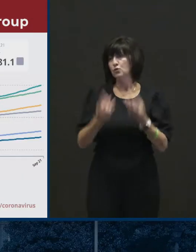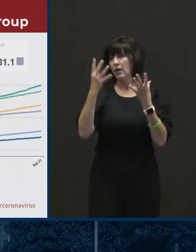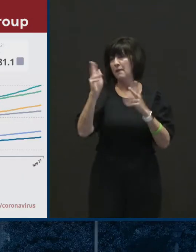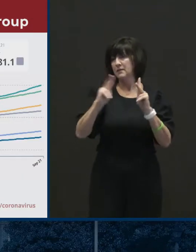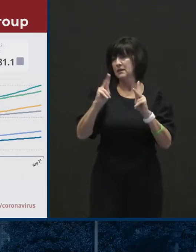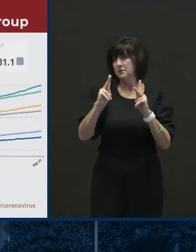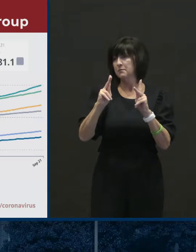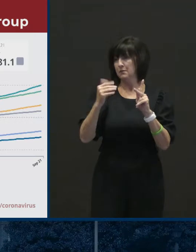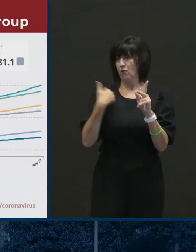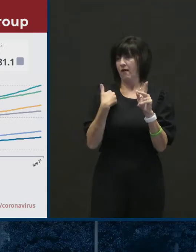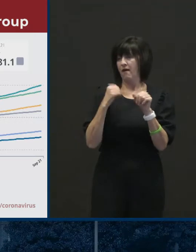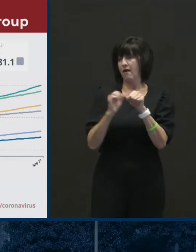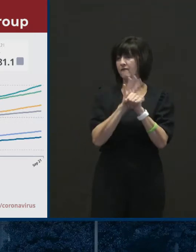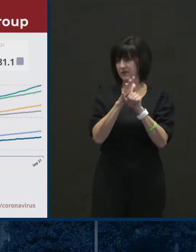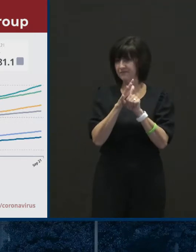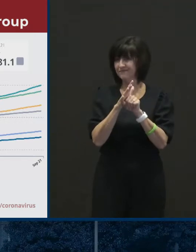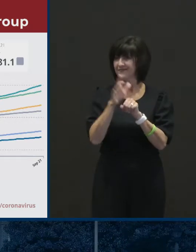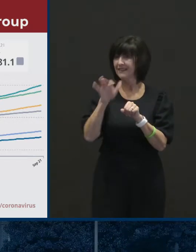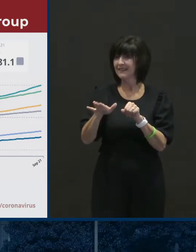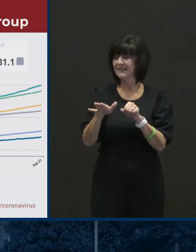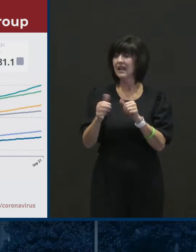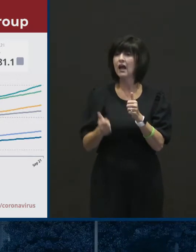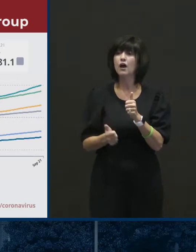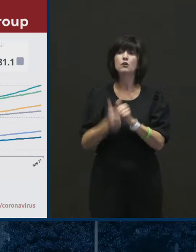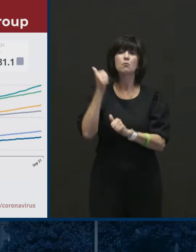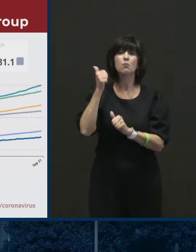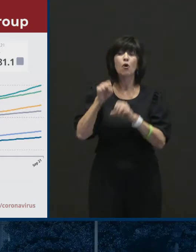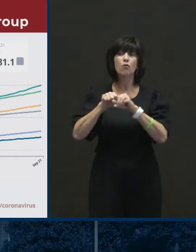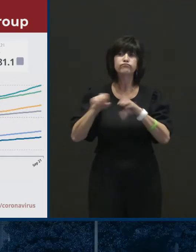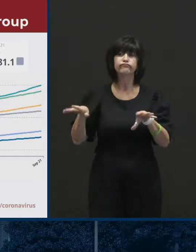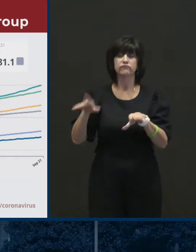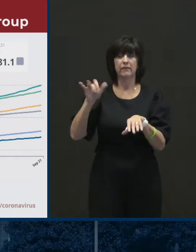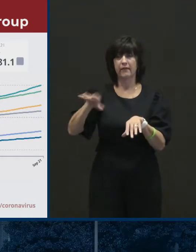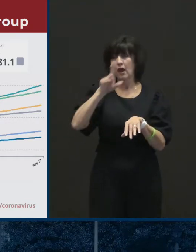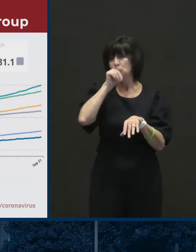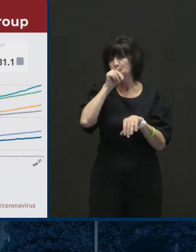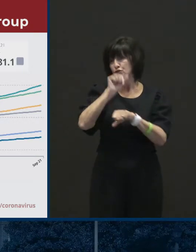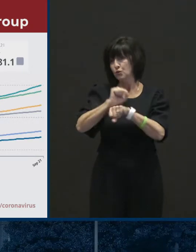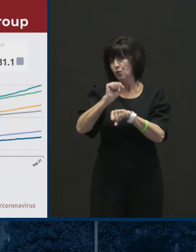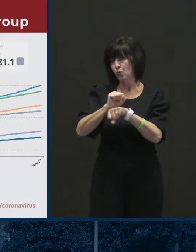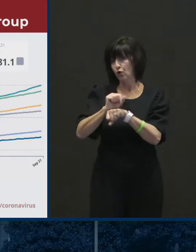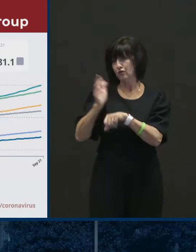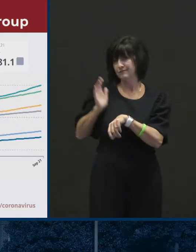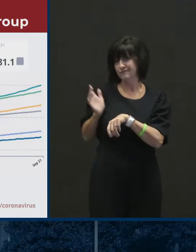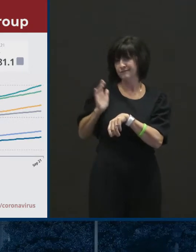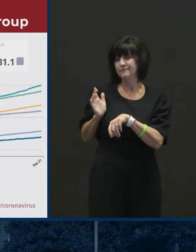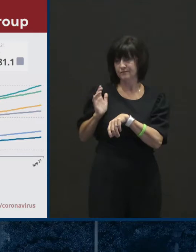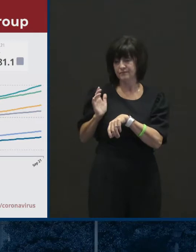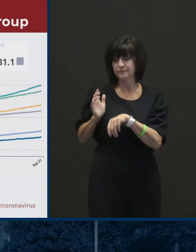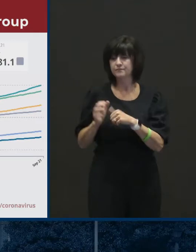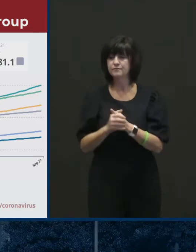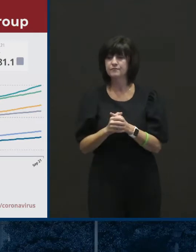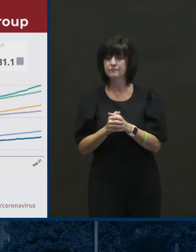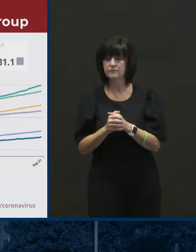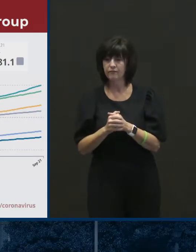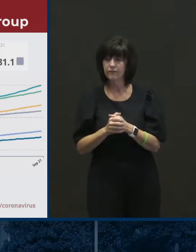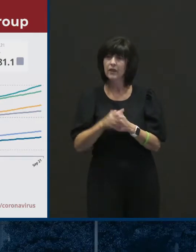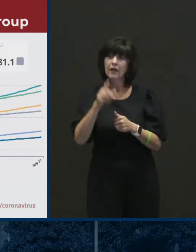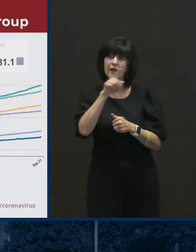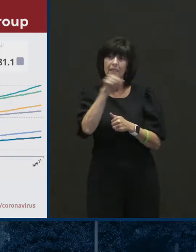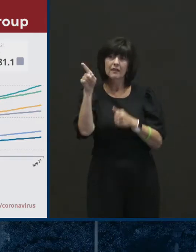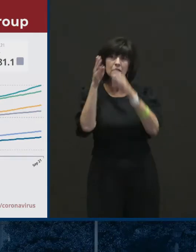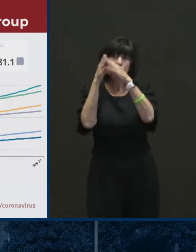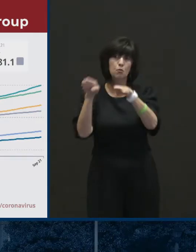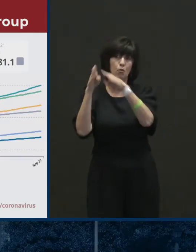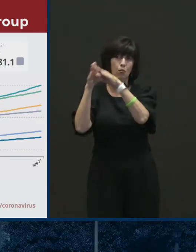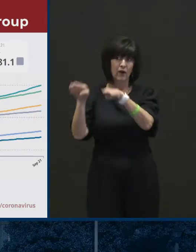April and early this. Here's the rate of positive cases per 10,000 in the population by age group, so this is a